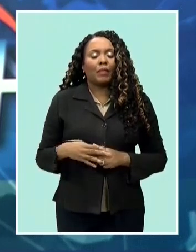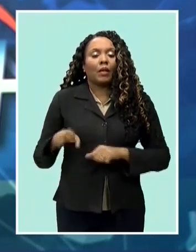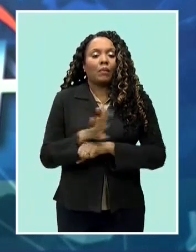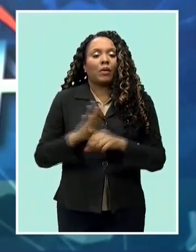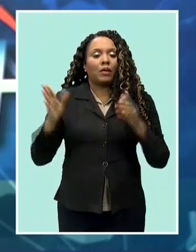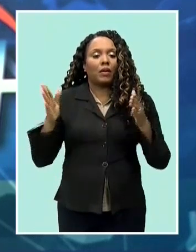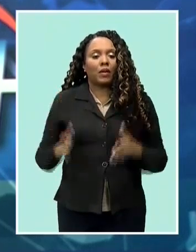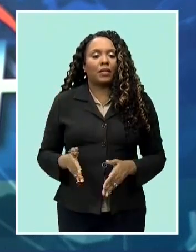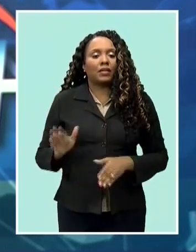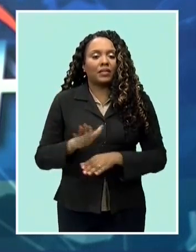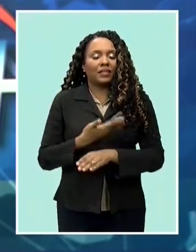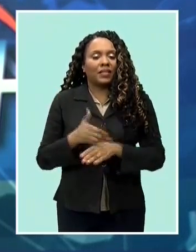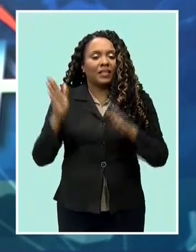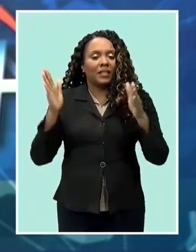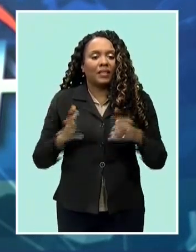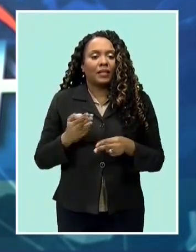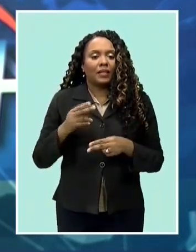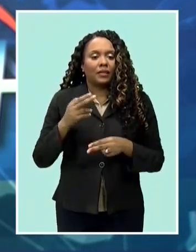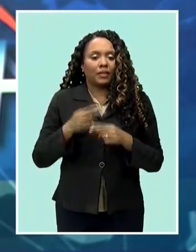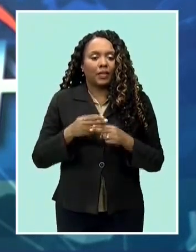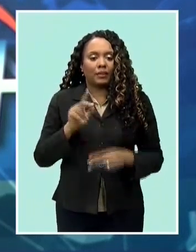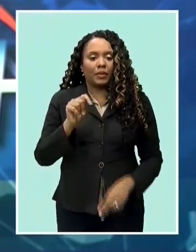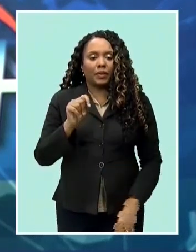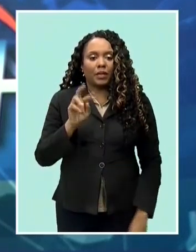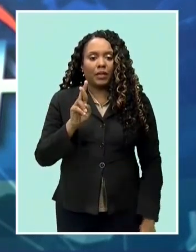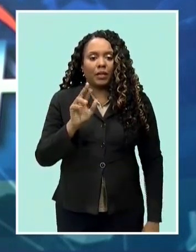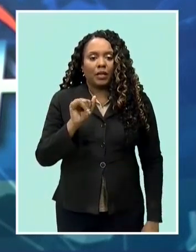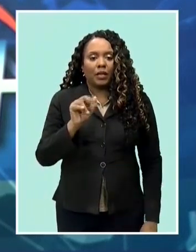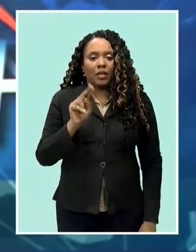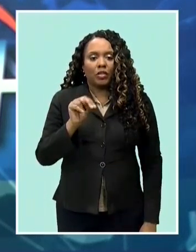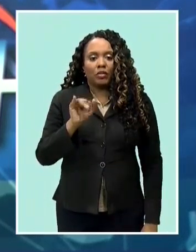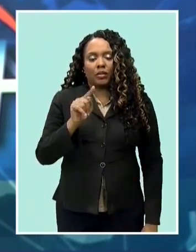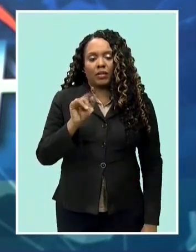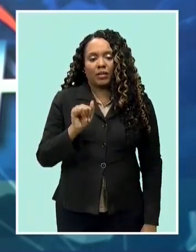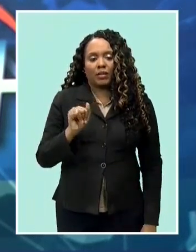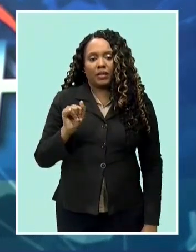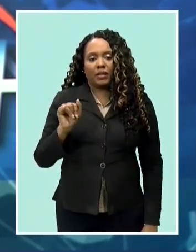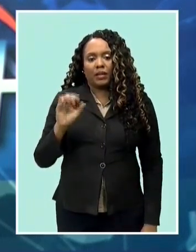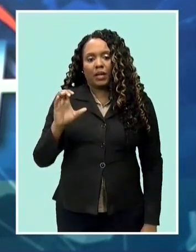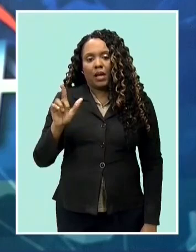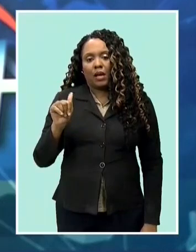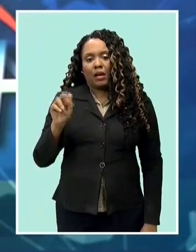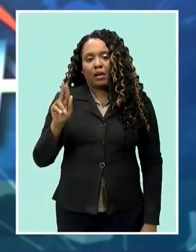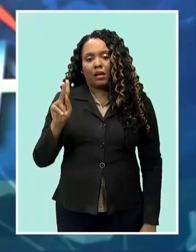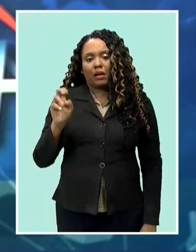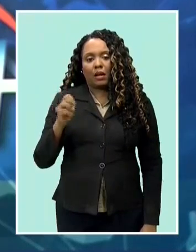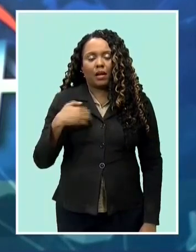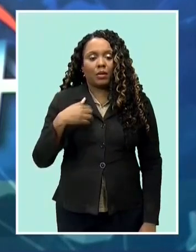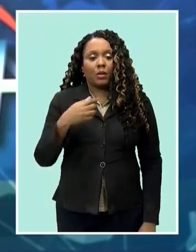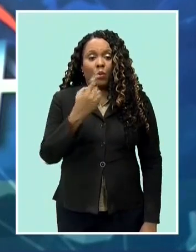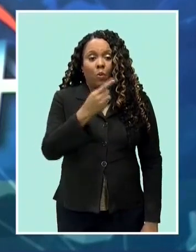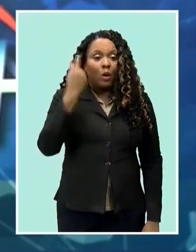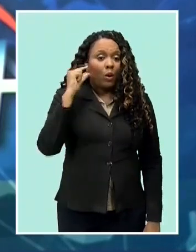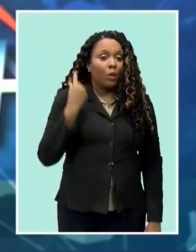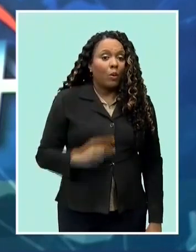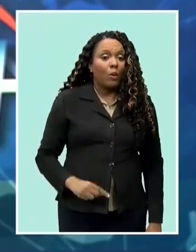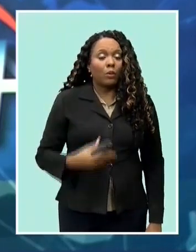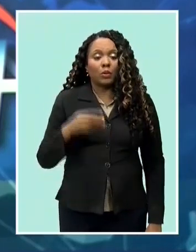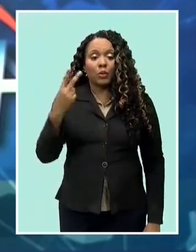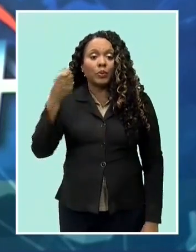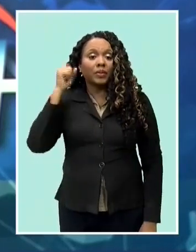Barbadian child singing sensation Trinity Clark is back on home soil after capturing 1 gold and 2 silver medals in the 13